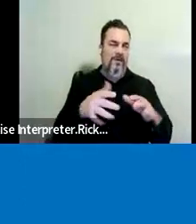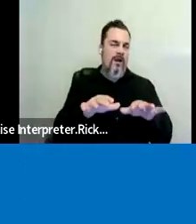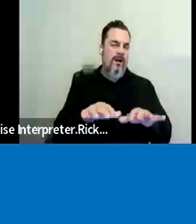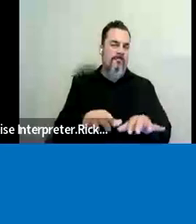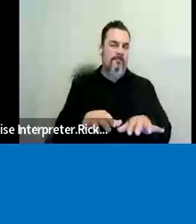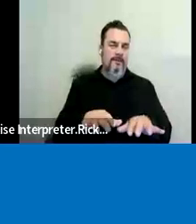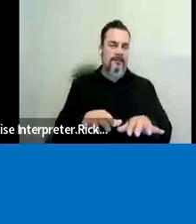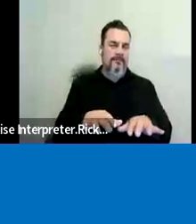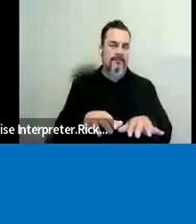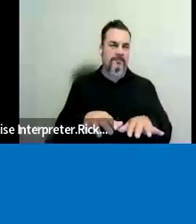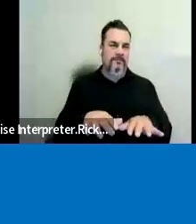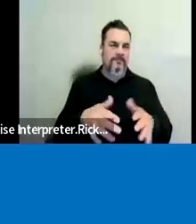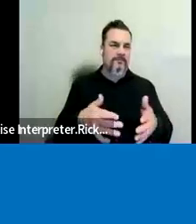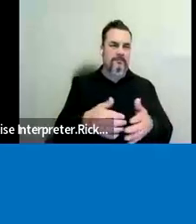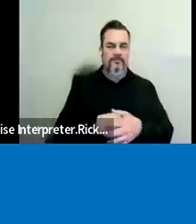calming?